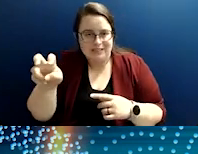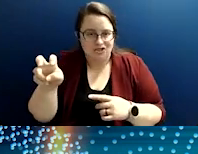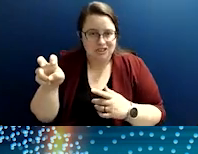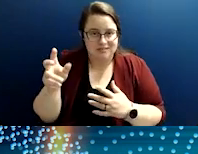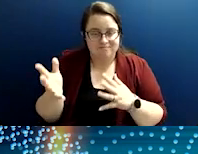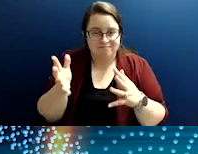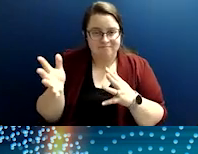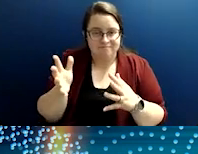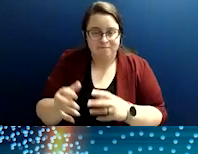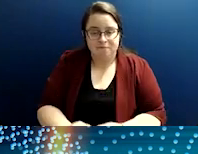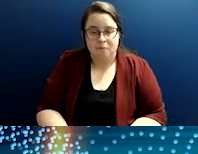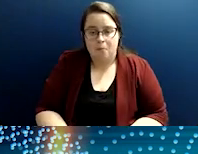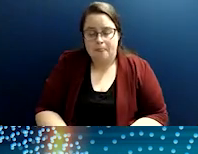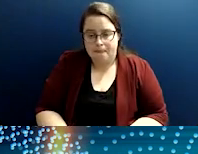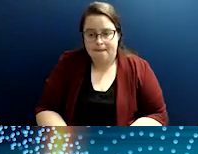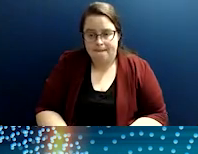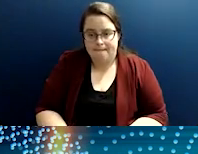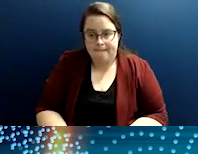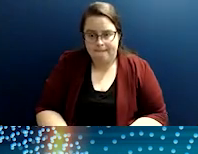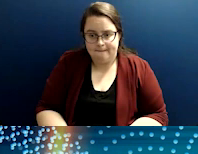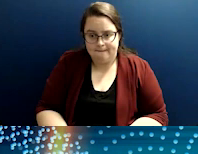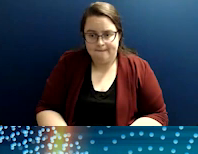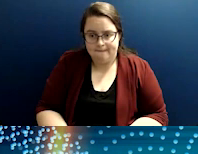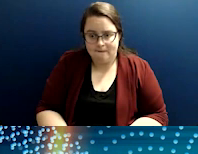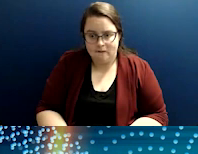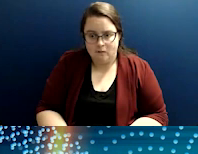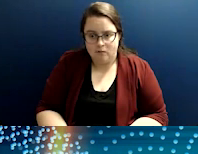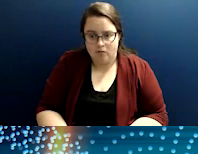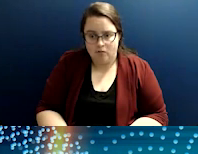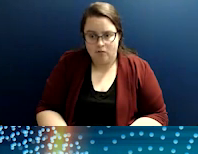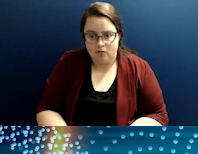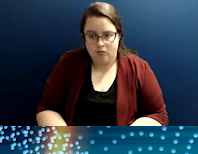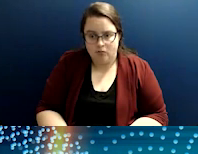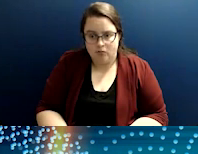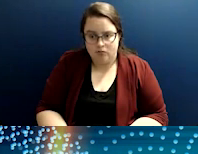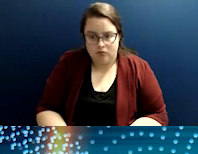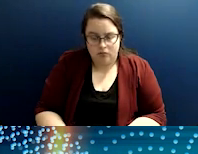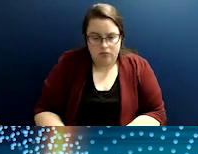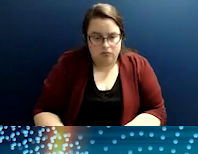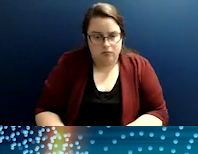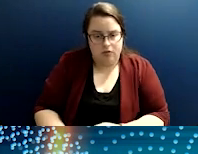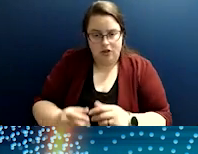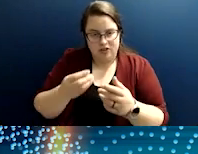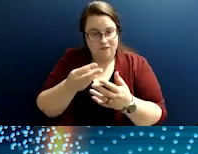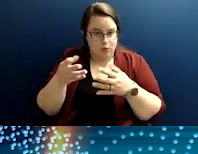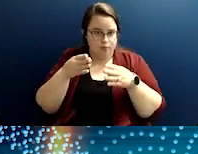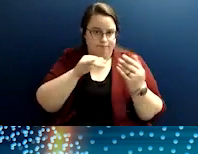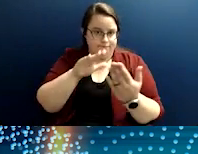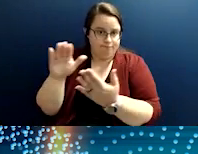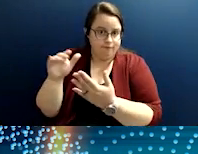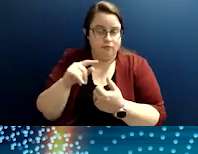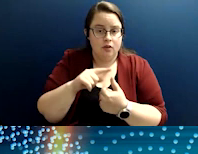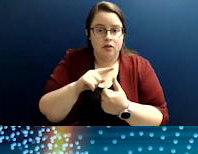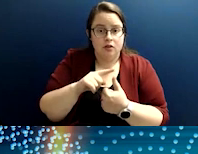so there are some, a couple of different ways that you can go about it. One is that you can completely